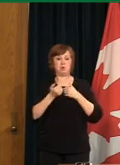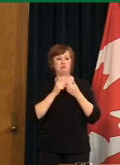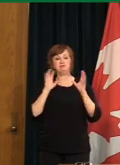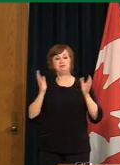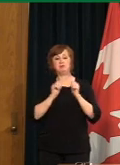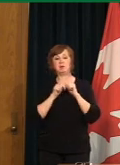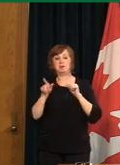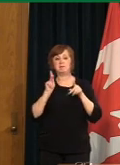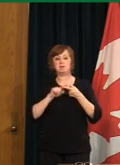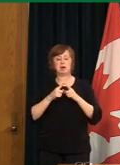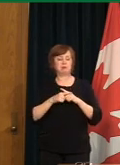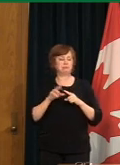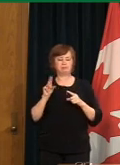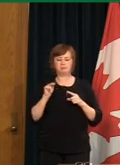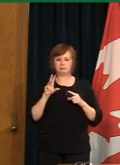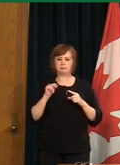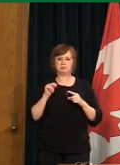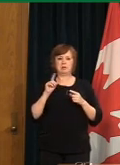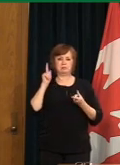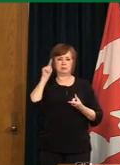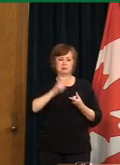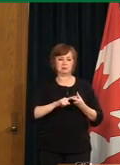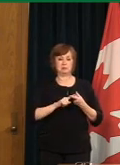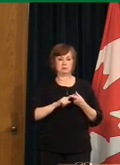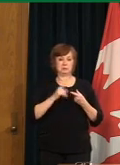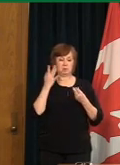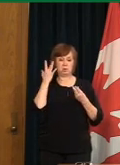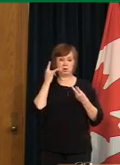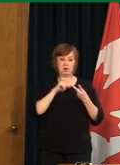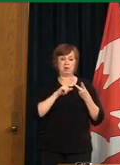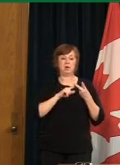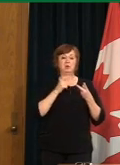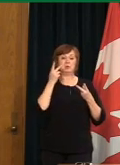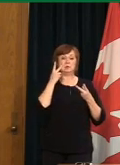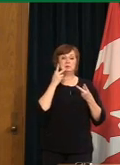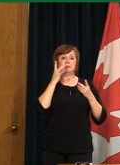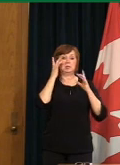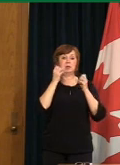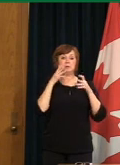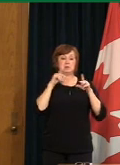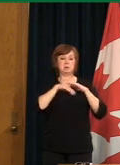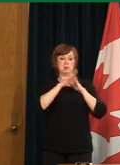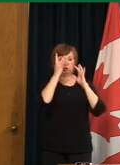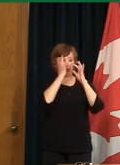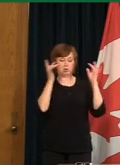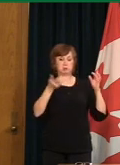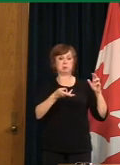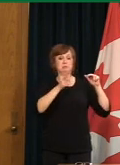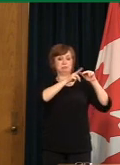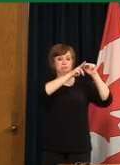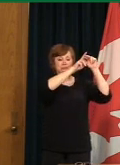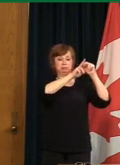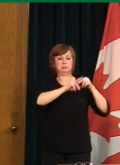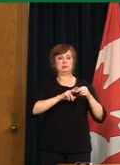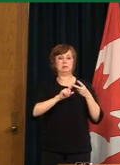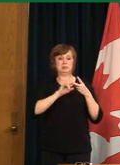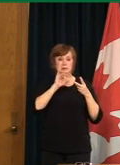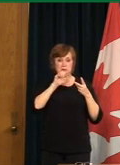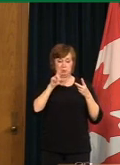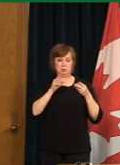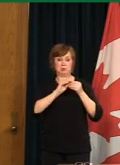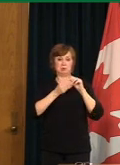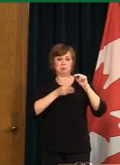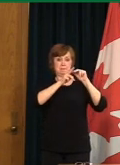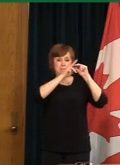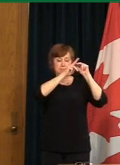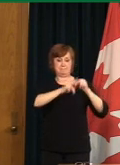and hospital bed capacity. Our hospitalizations have been trending up, and at this point, that is being managed. But we have seen